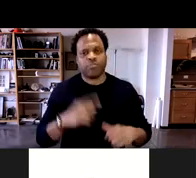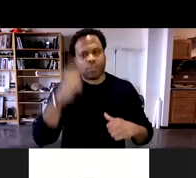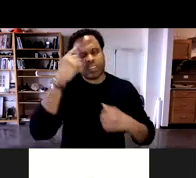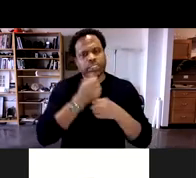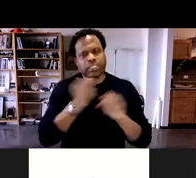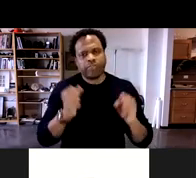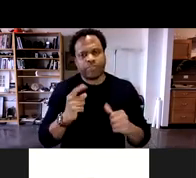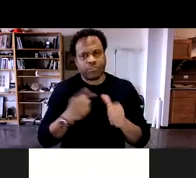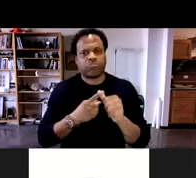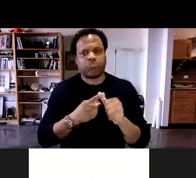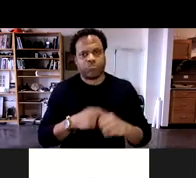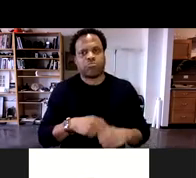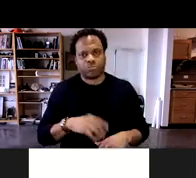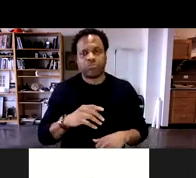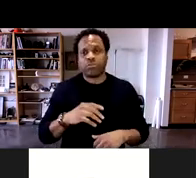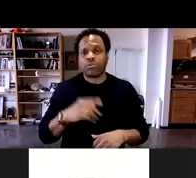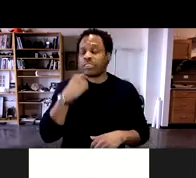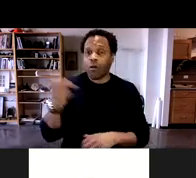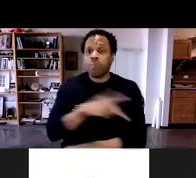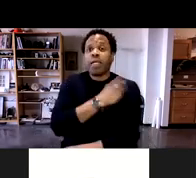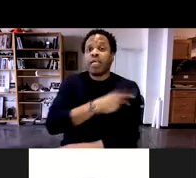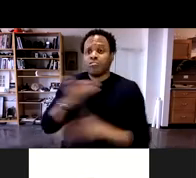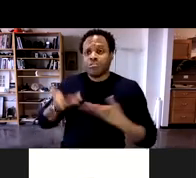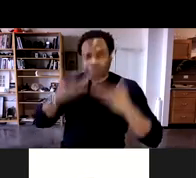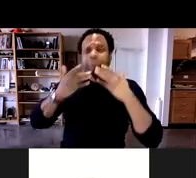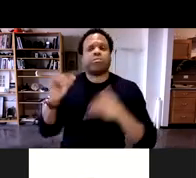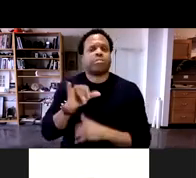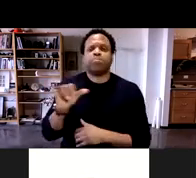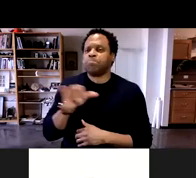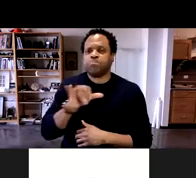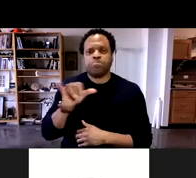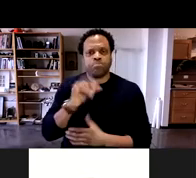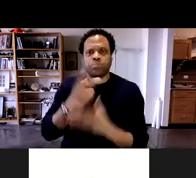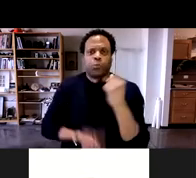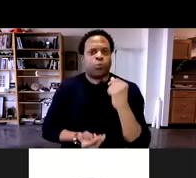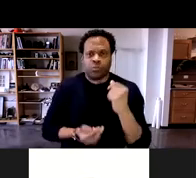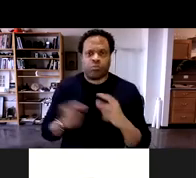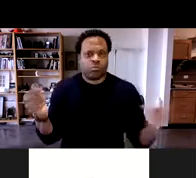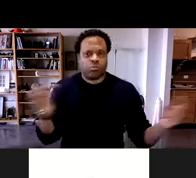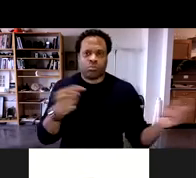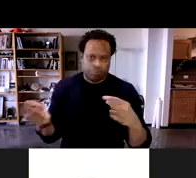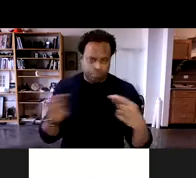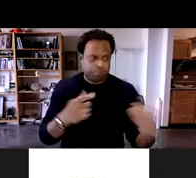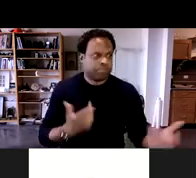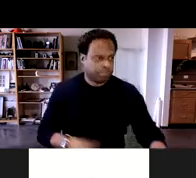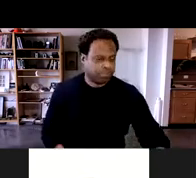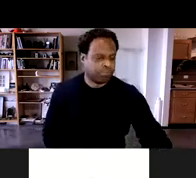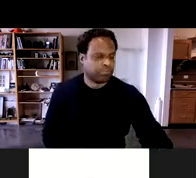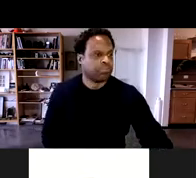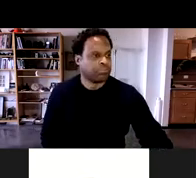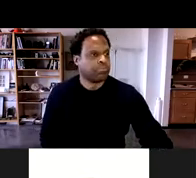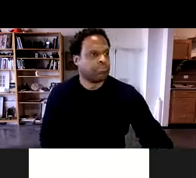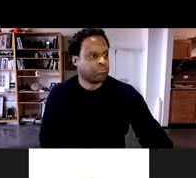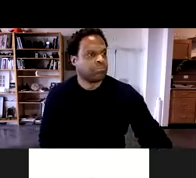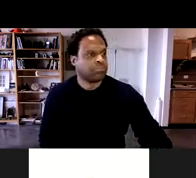are happening, maybe, but still do not lower your mask. It's the opposite of what we're trying to do. And it goes